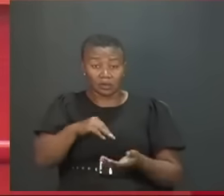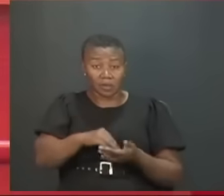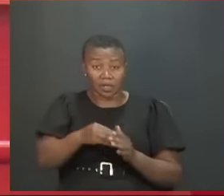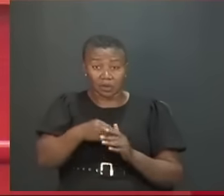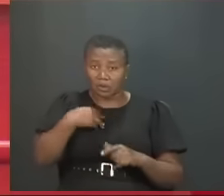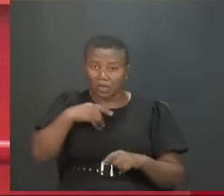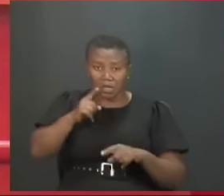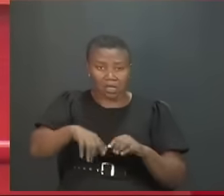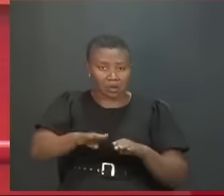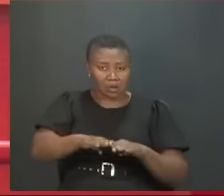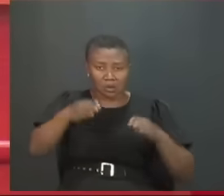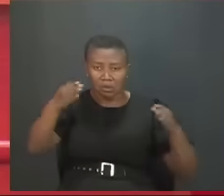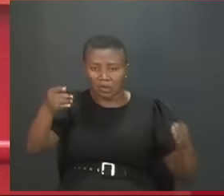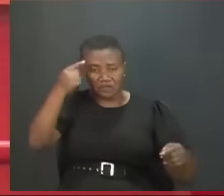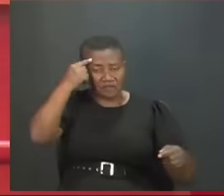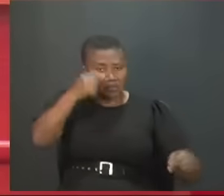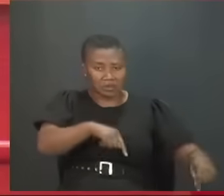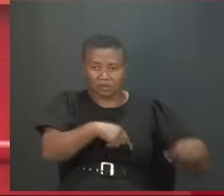debate?